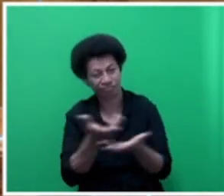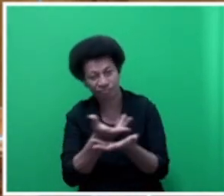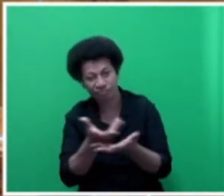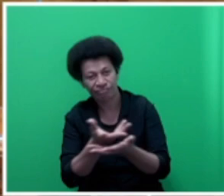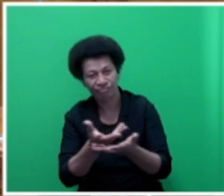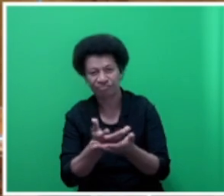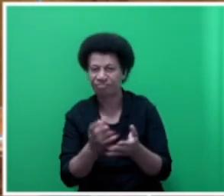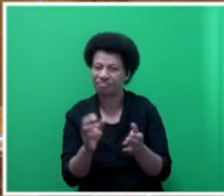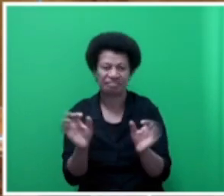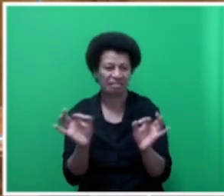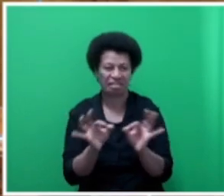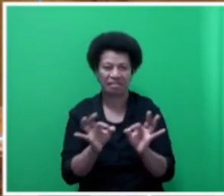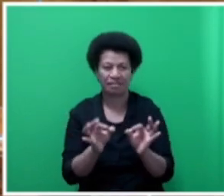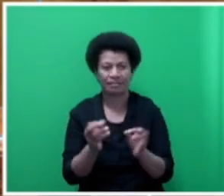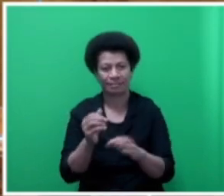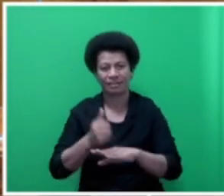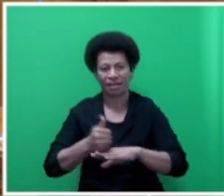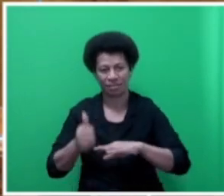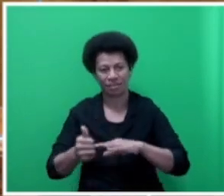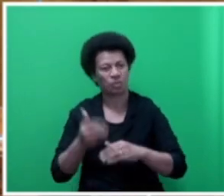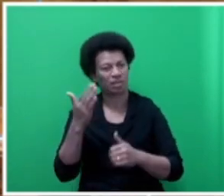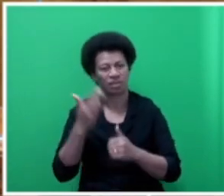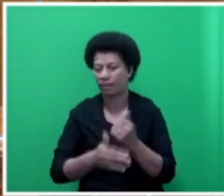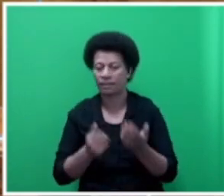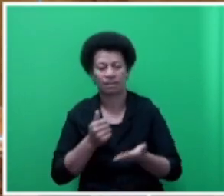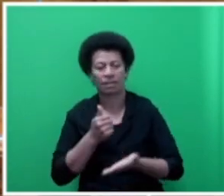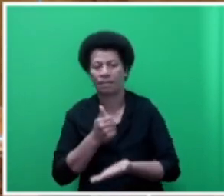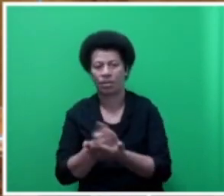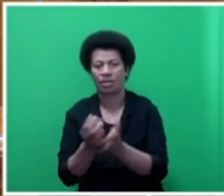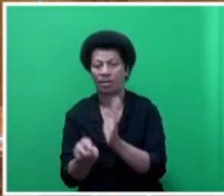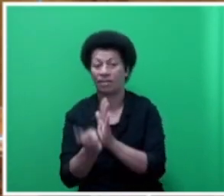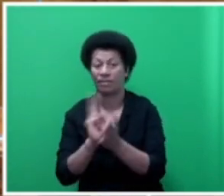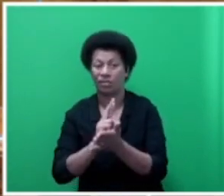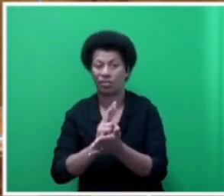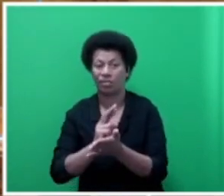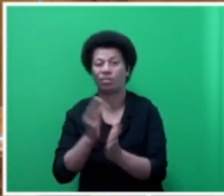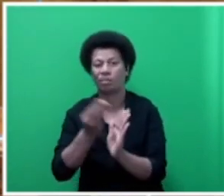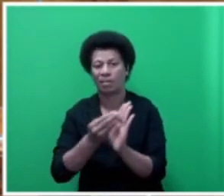we're not in a position to support the revised budget, sir. And I thank you, sir.